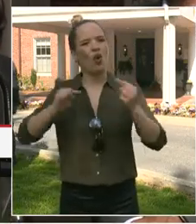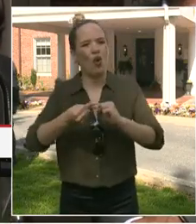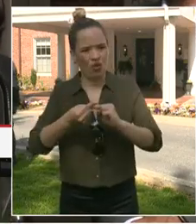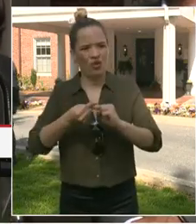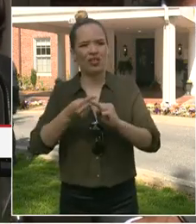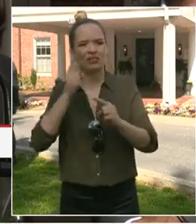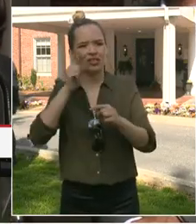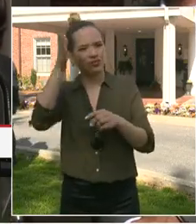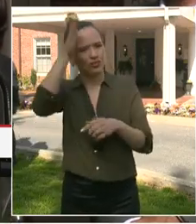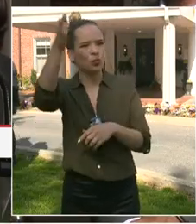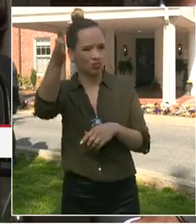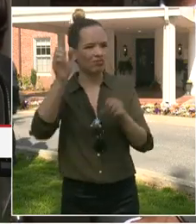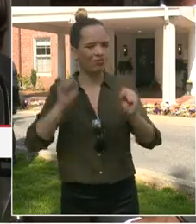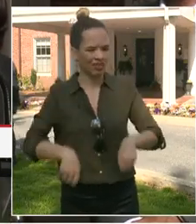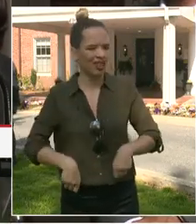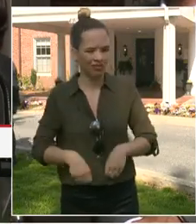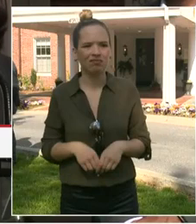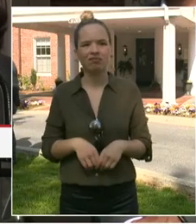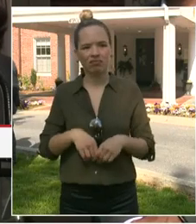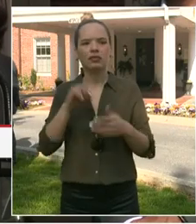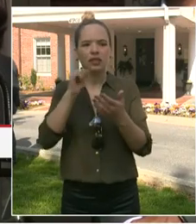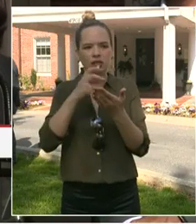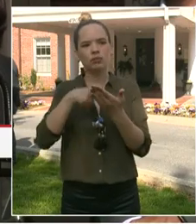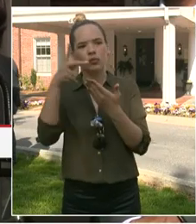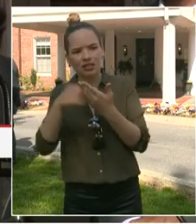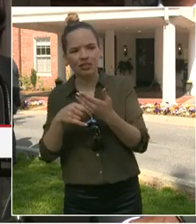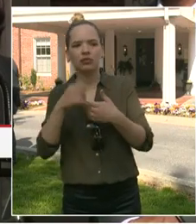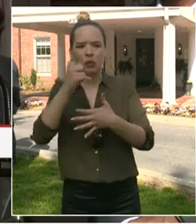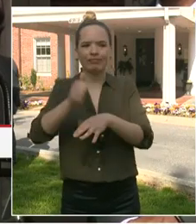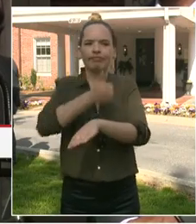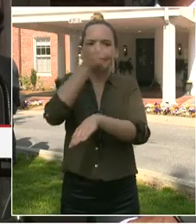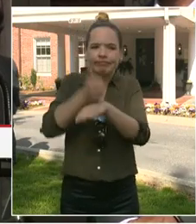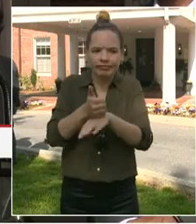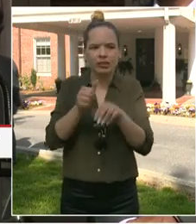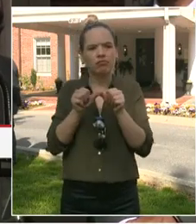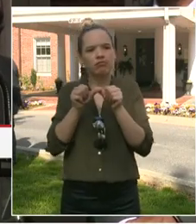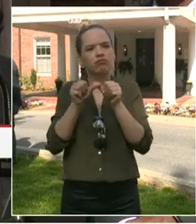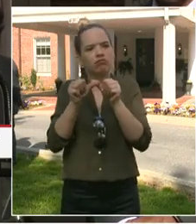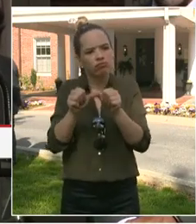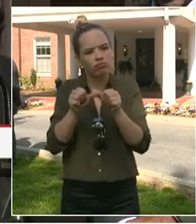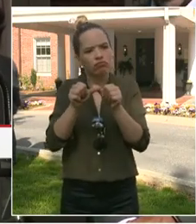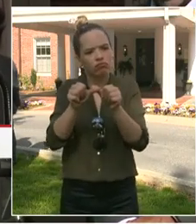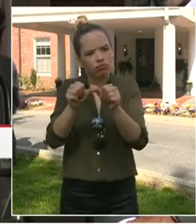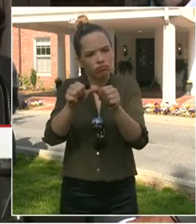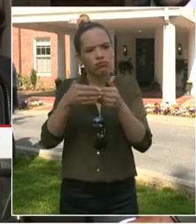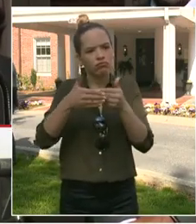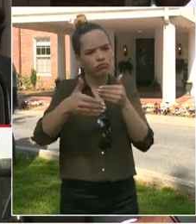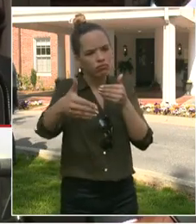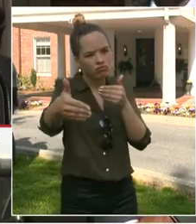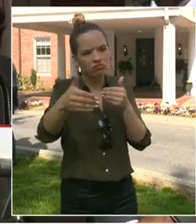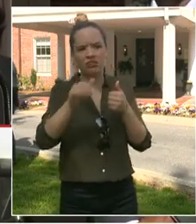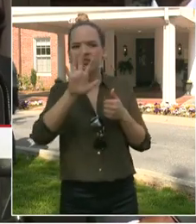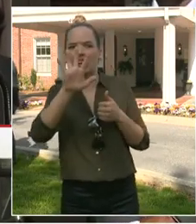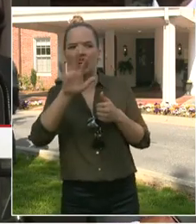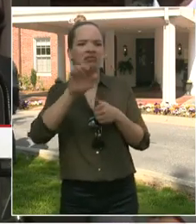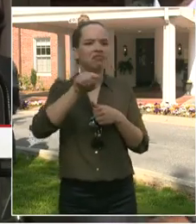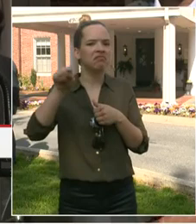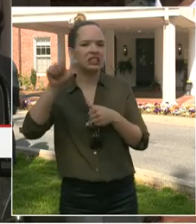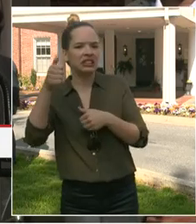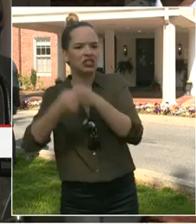the initiatives that we want to have in place and be sustained over the next 5 to 10 years as well.